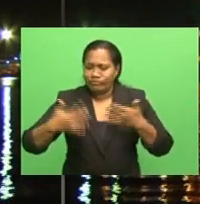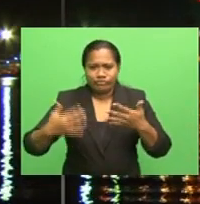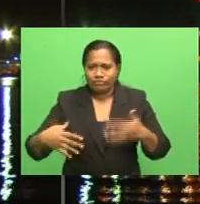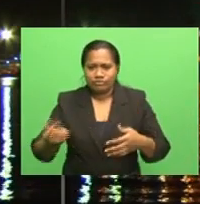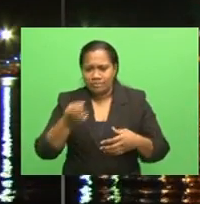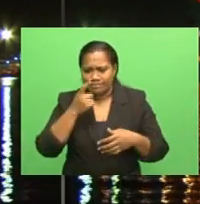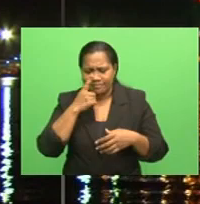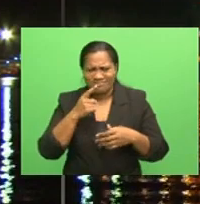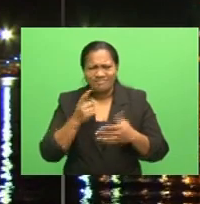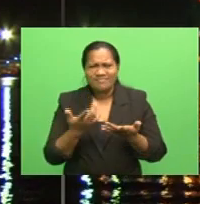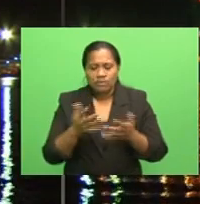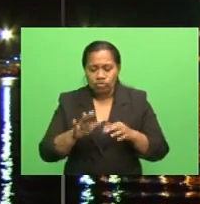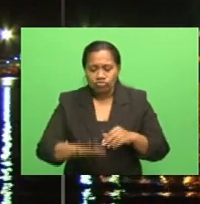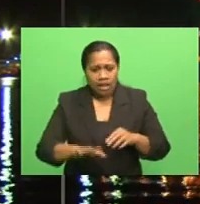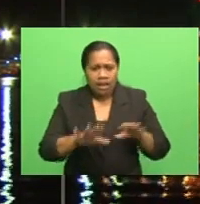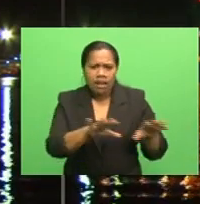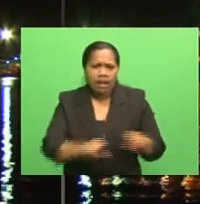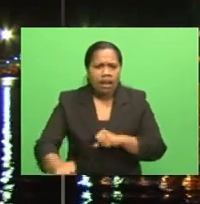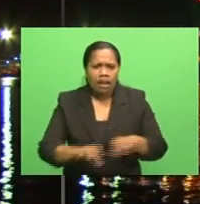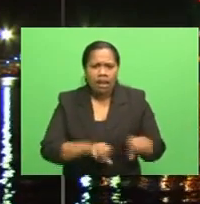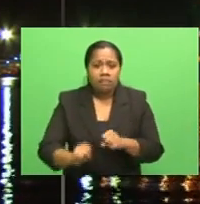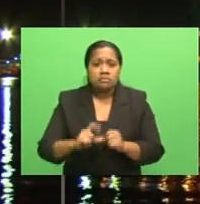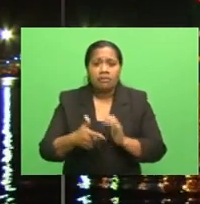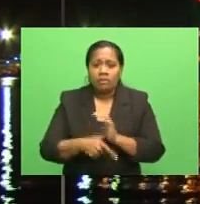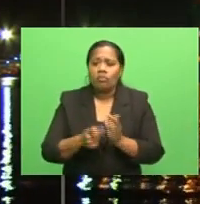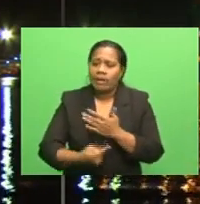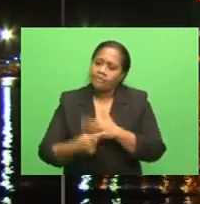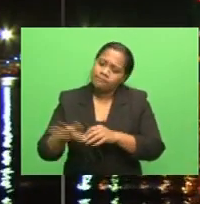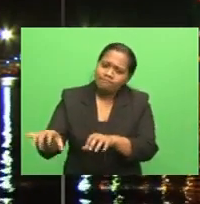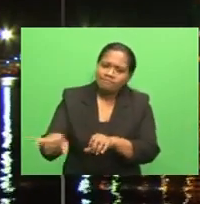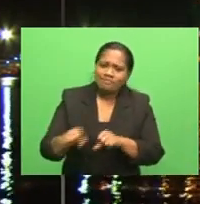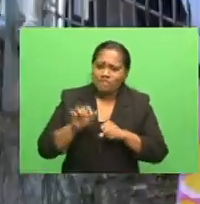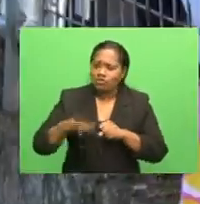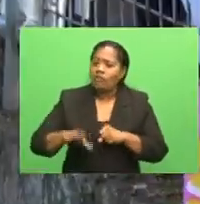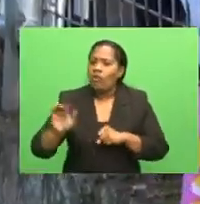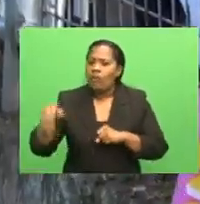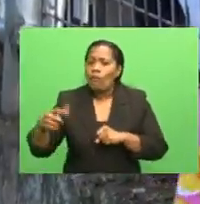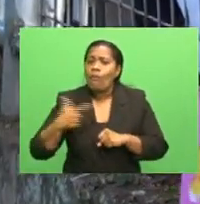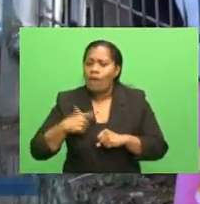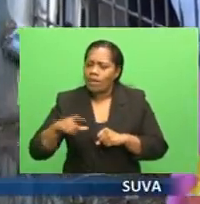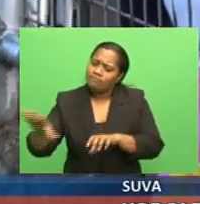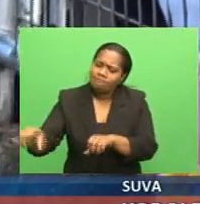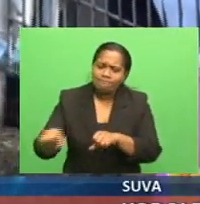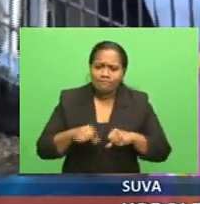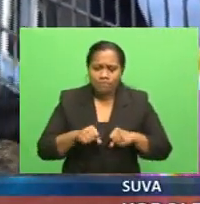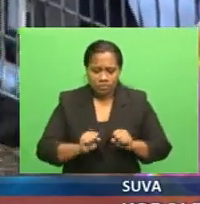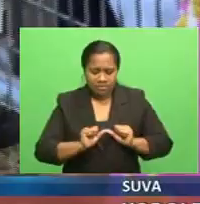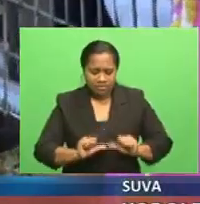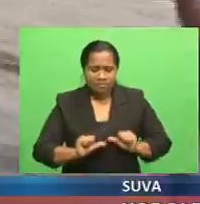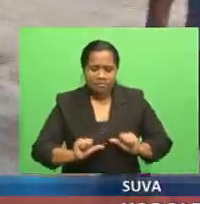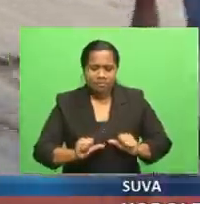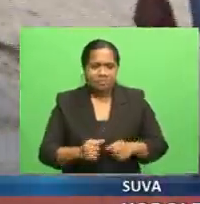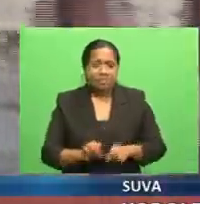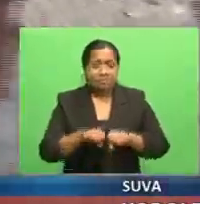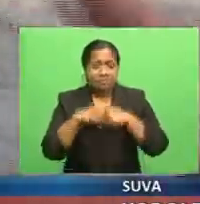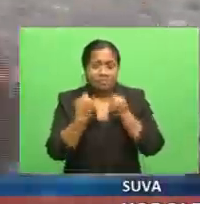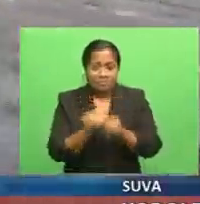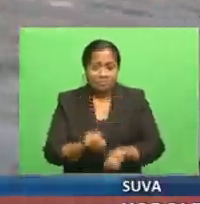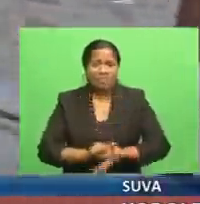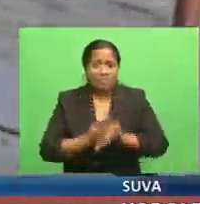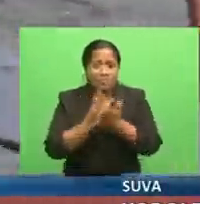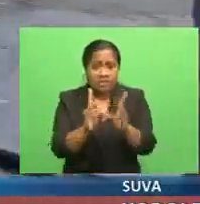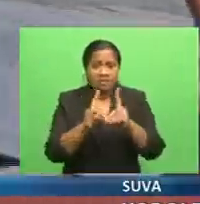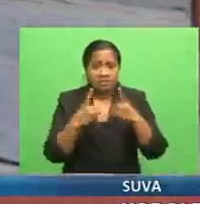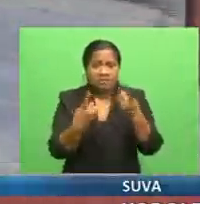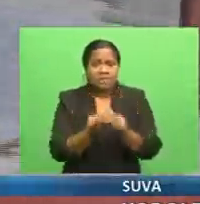in some instances, they've removed the child from their homes to protect them. The Social Welfare Department says this is becoming